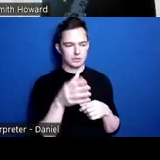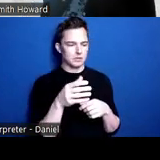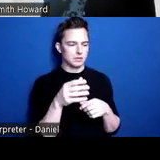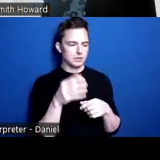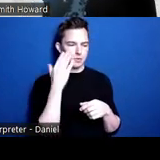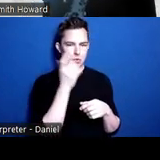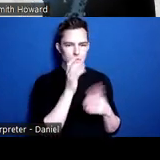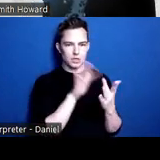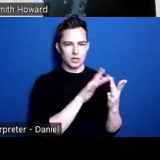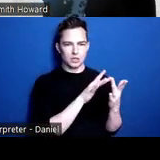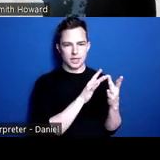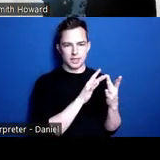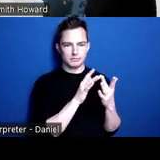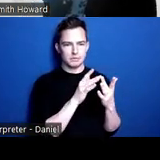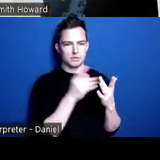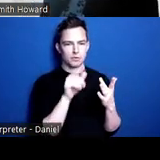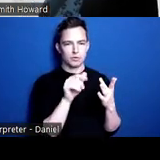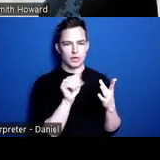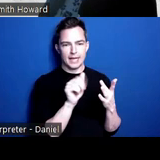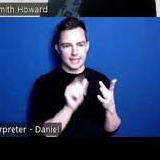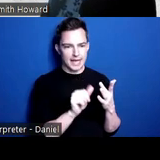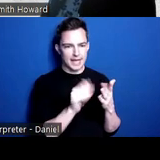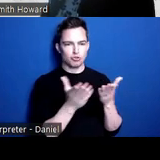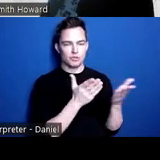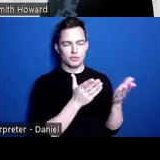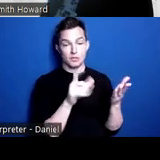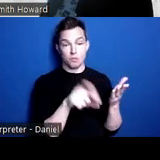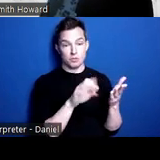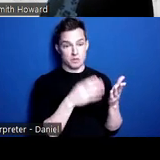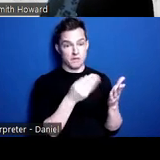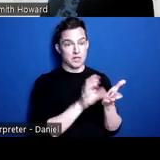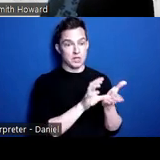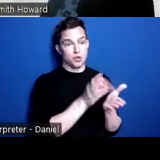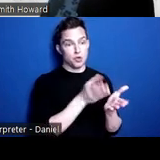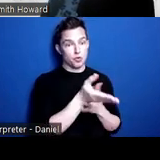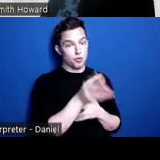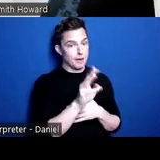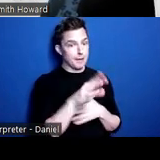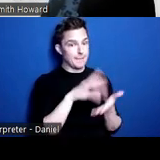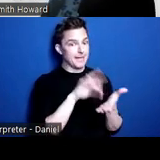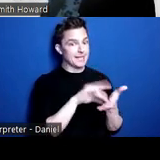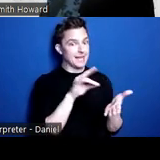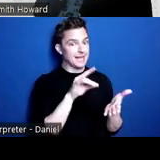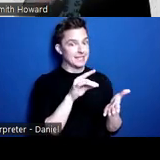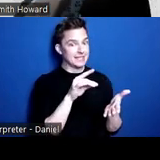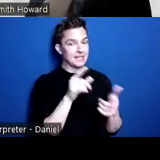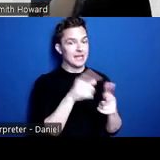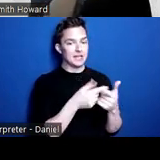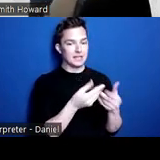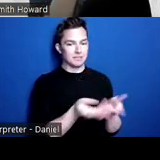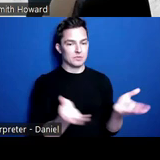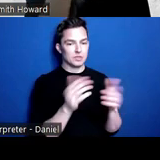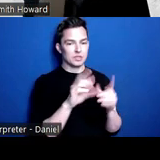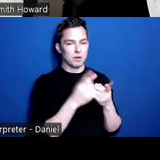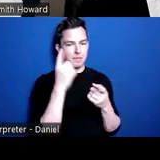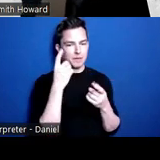for, say, ABA services that are supposed to be funded through Medicaid and administered through the Department of Mental Health and the community